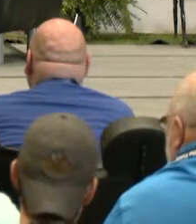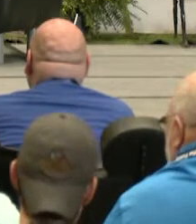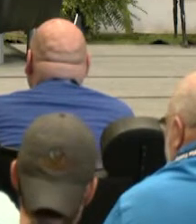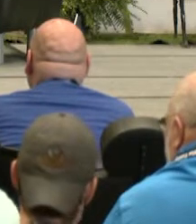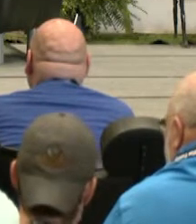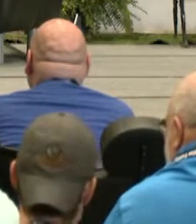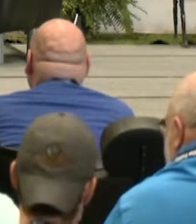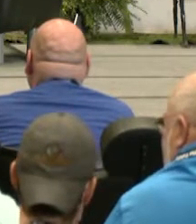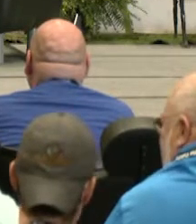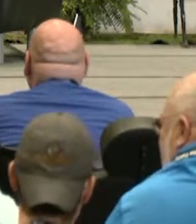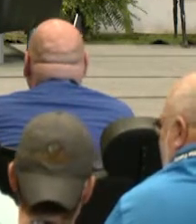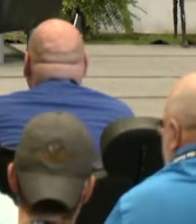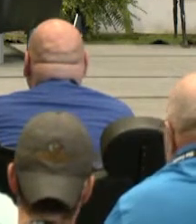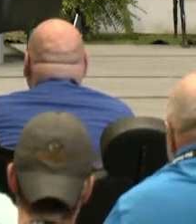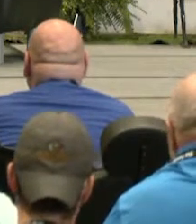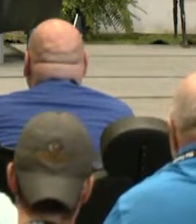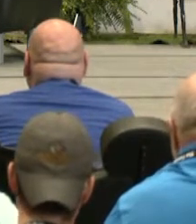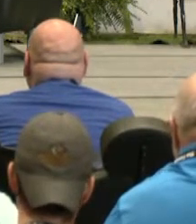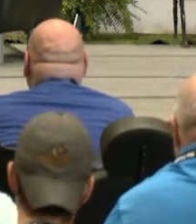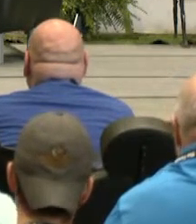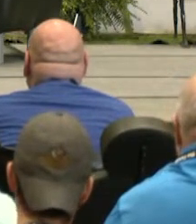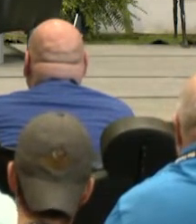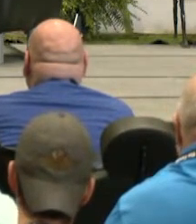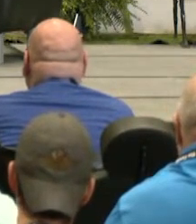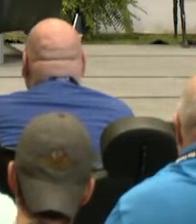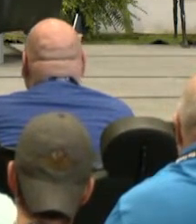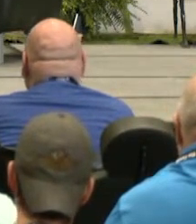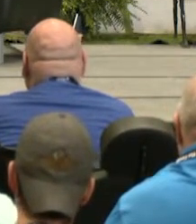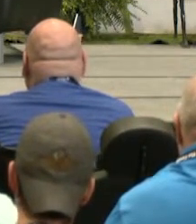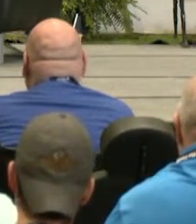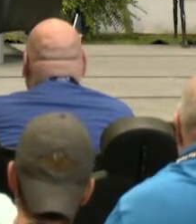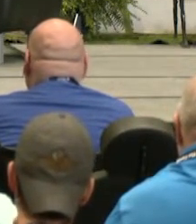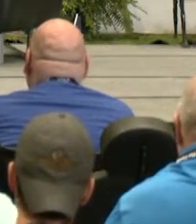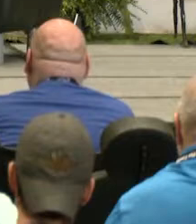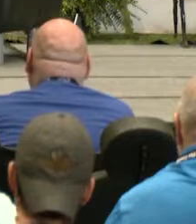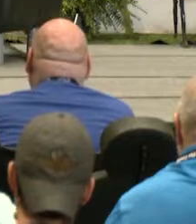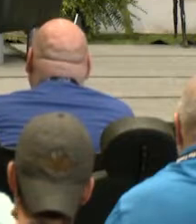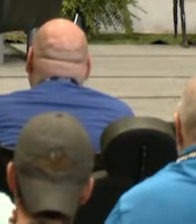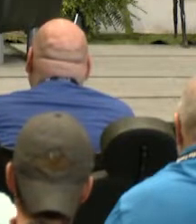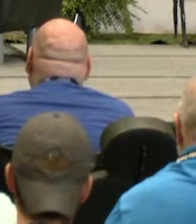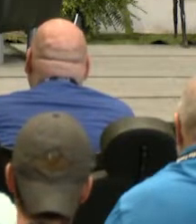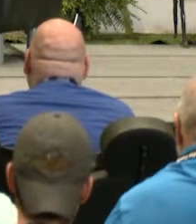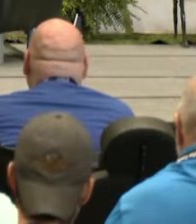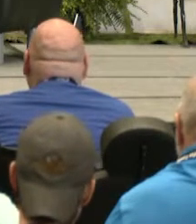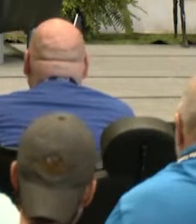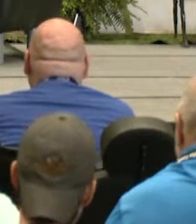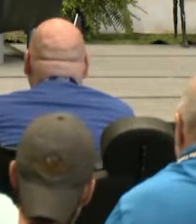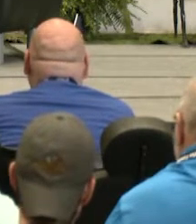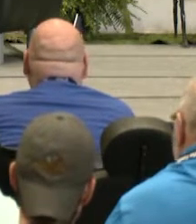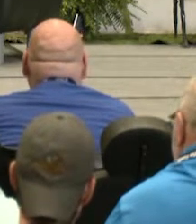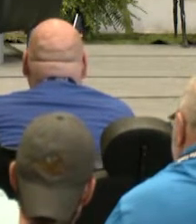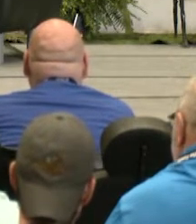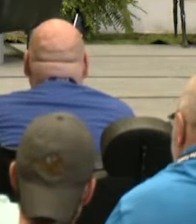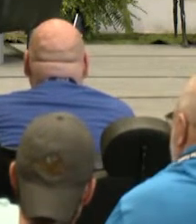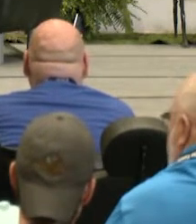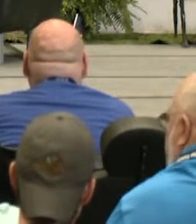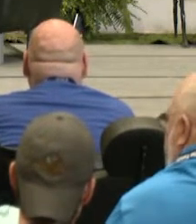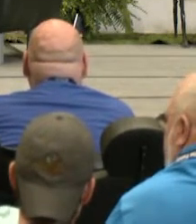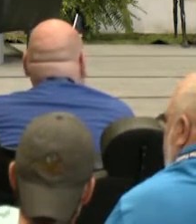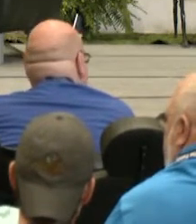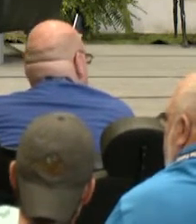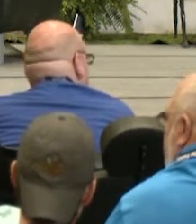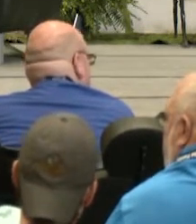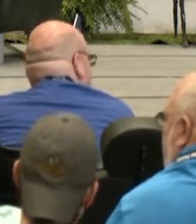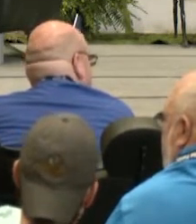have a podcast. It's called Take Your Shoes Off. I named it that because that's an easy one that everyone understands, but it's